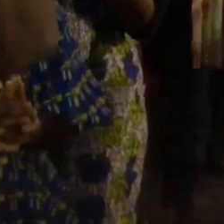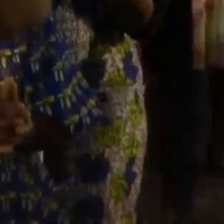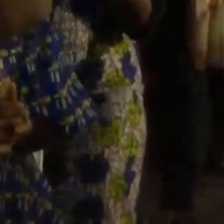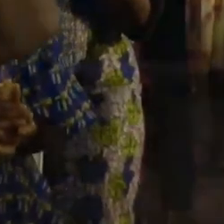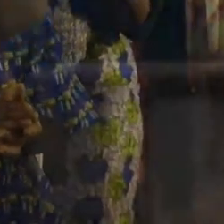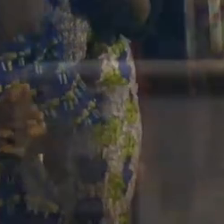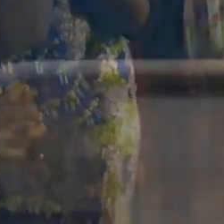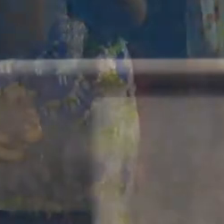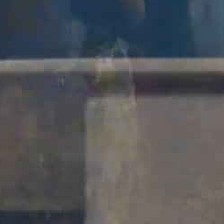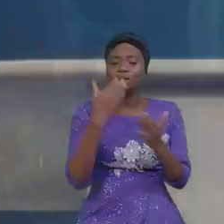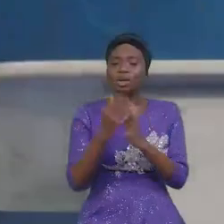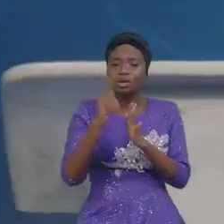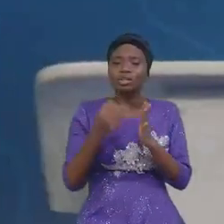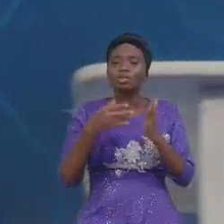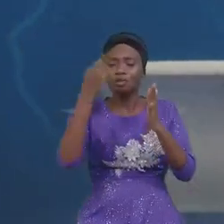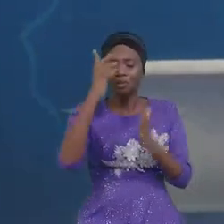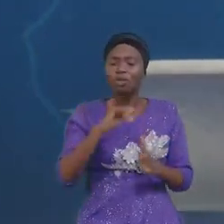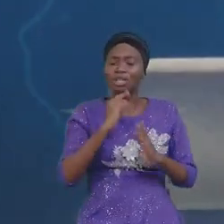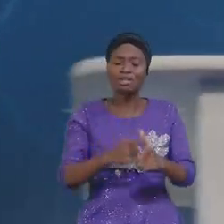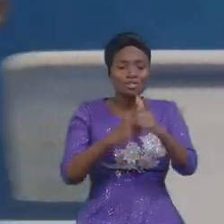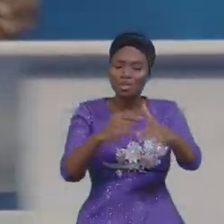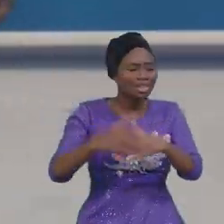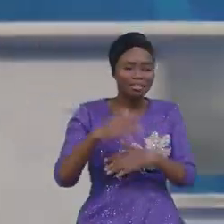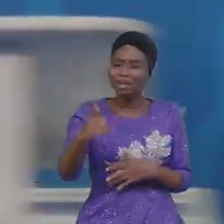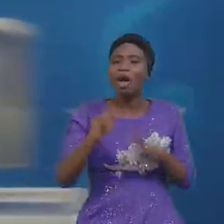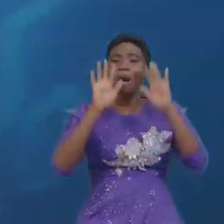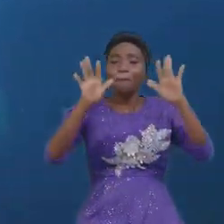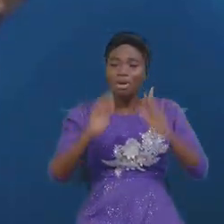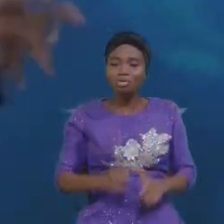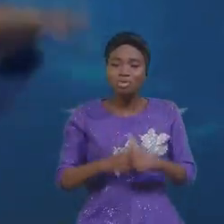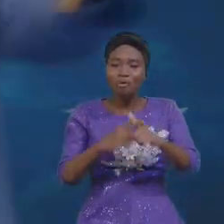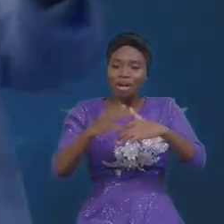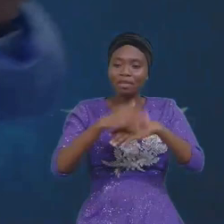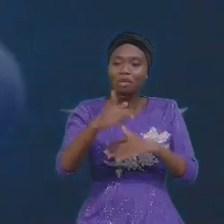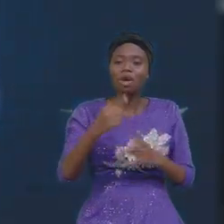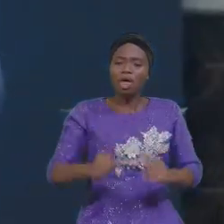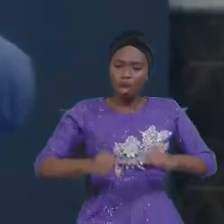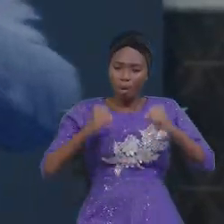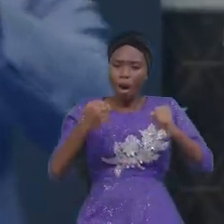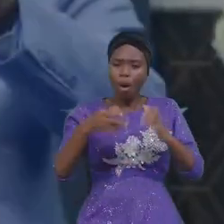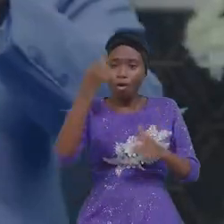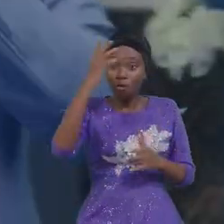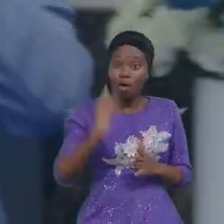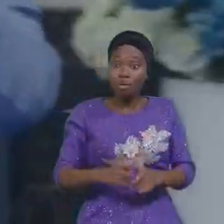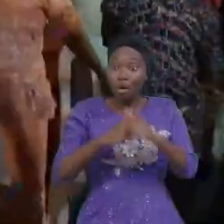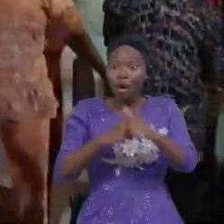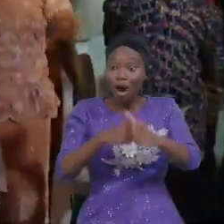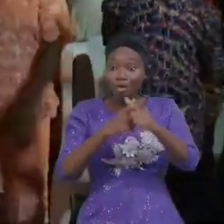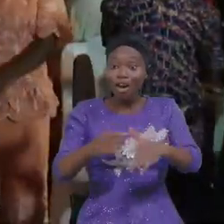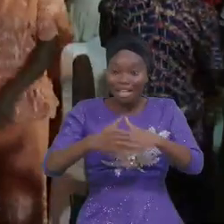Miracles running after you. The power of the Lord running after